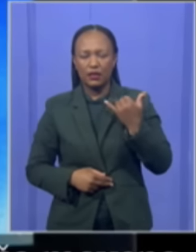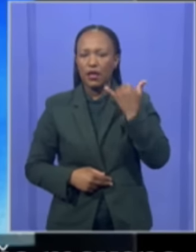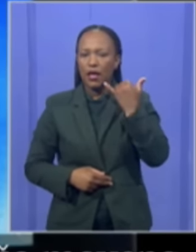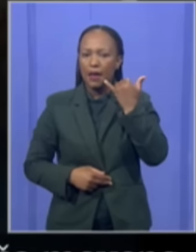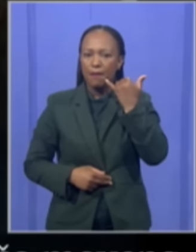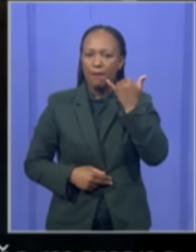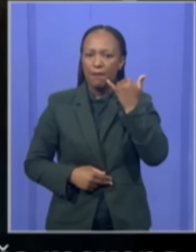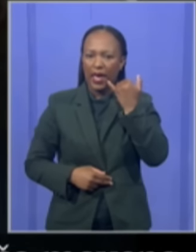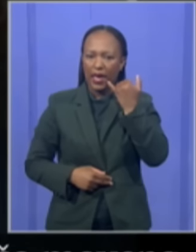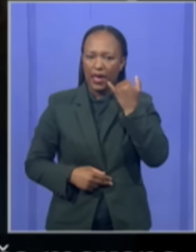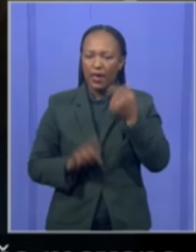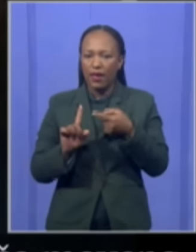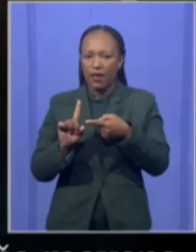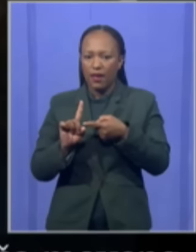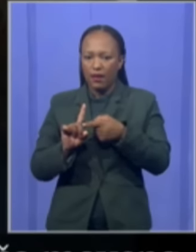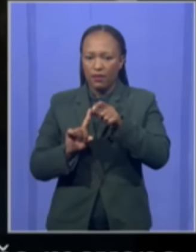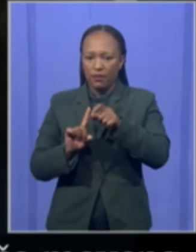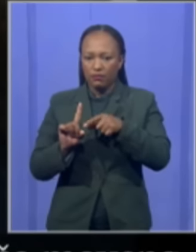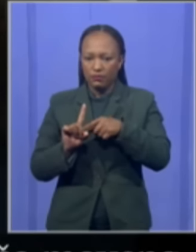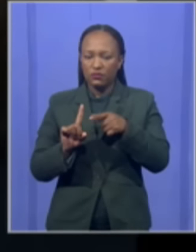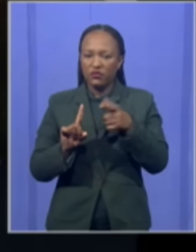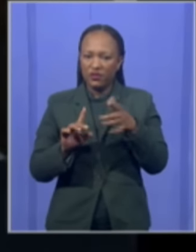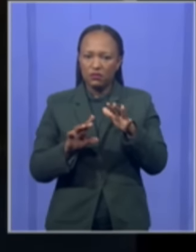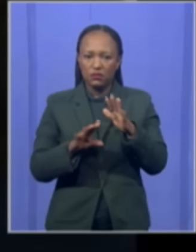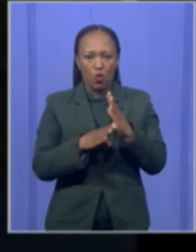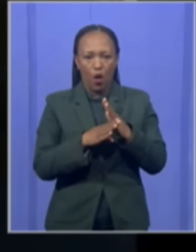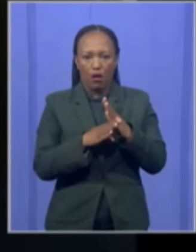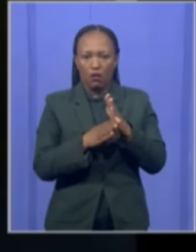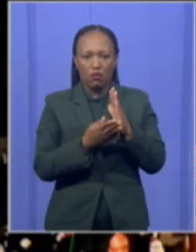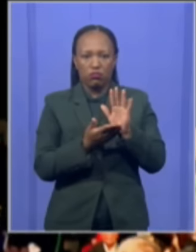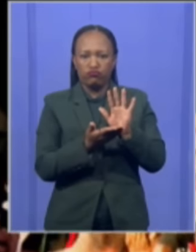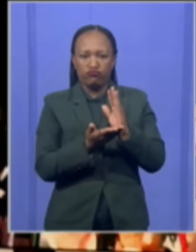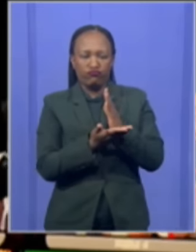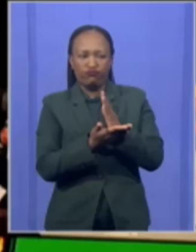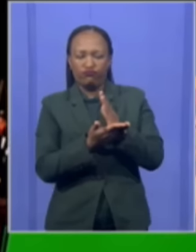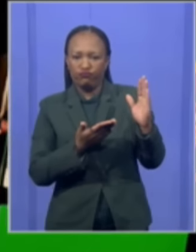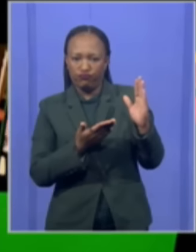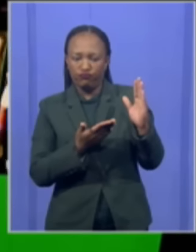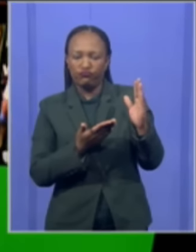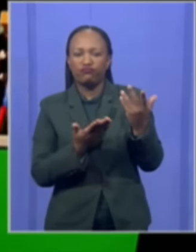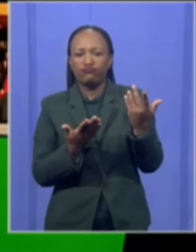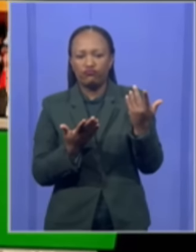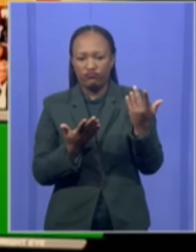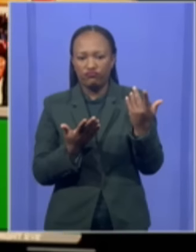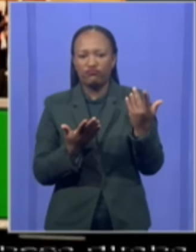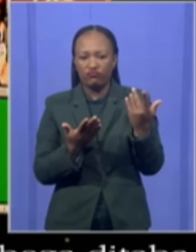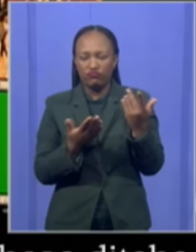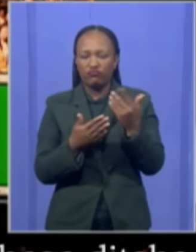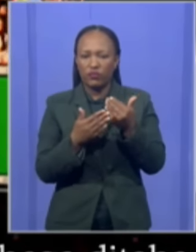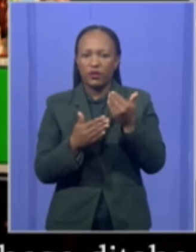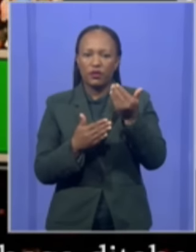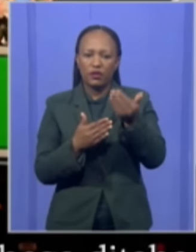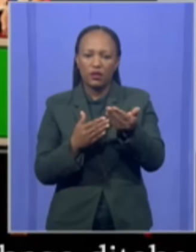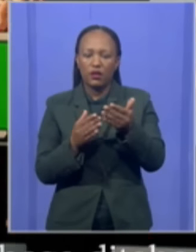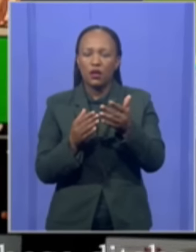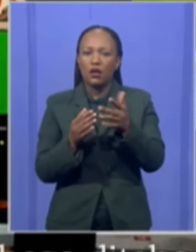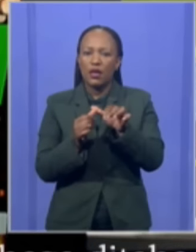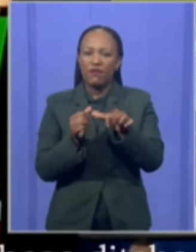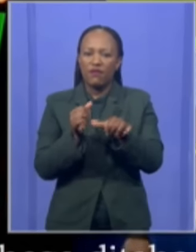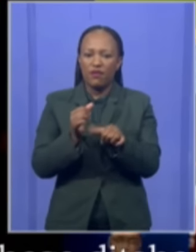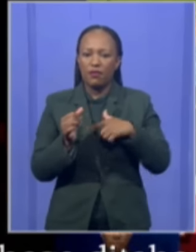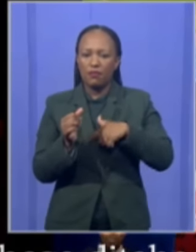ile a tšea sephetho sa go mo lebogiša modiro Namile ya ba gona ge e se sa le motlatša mopresidente